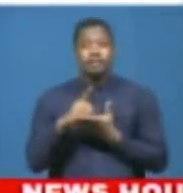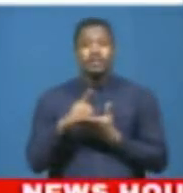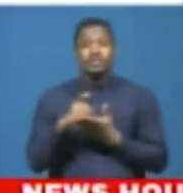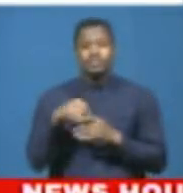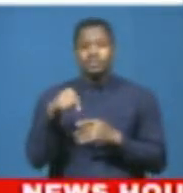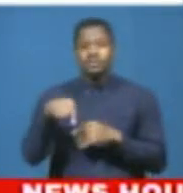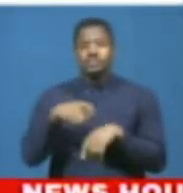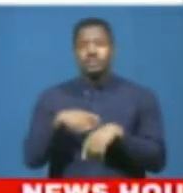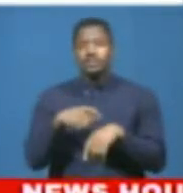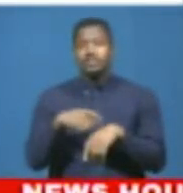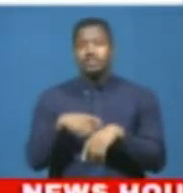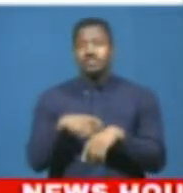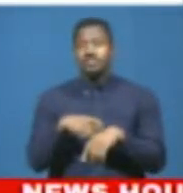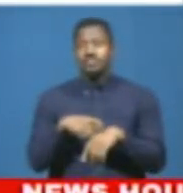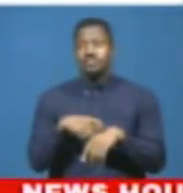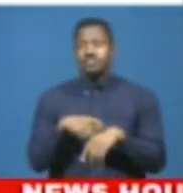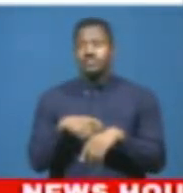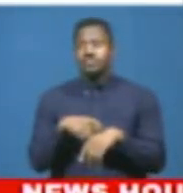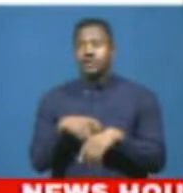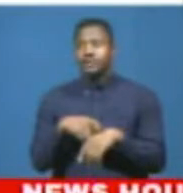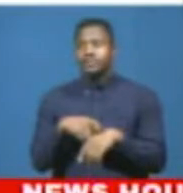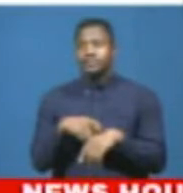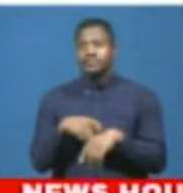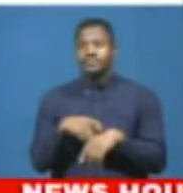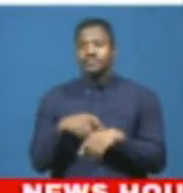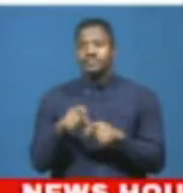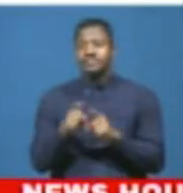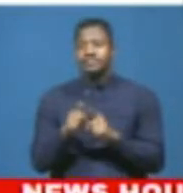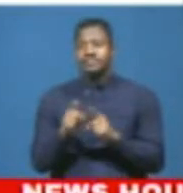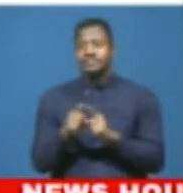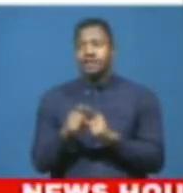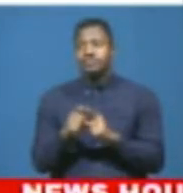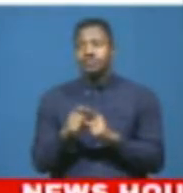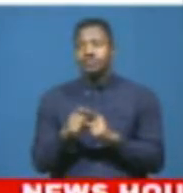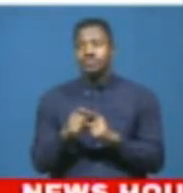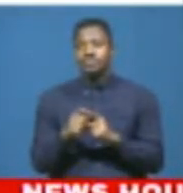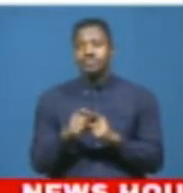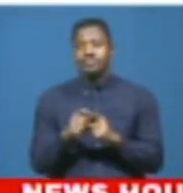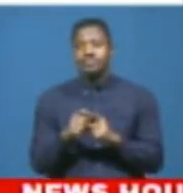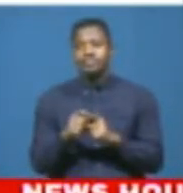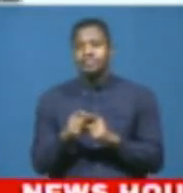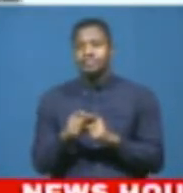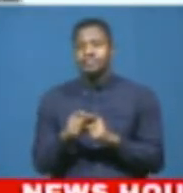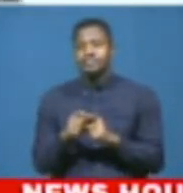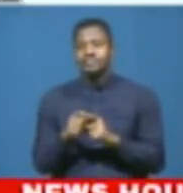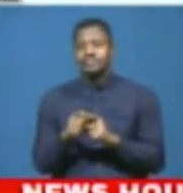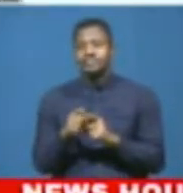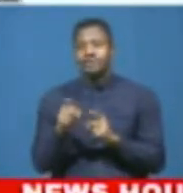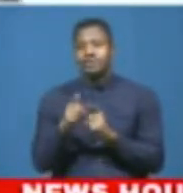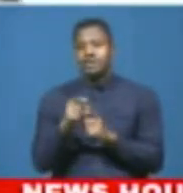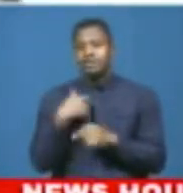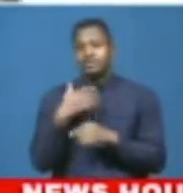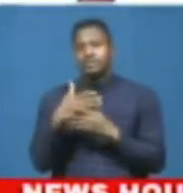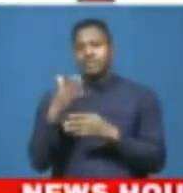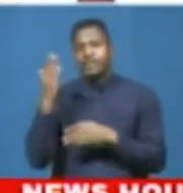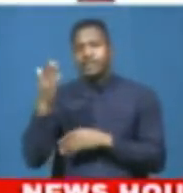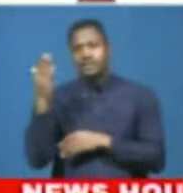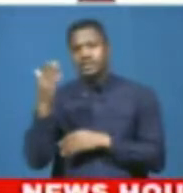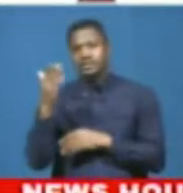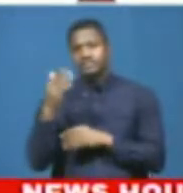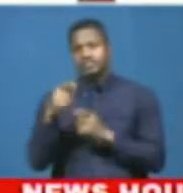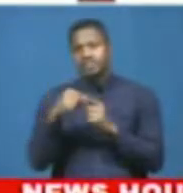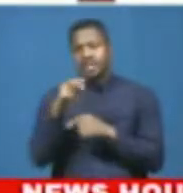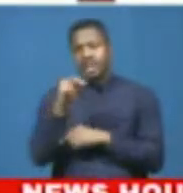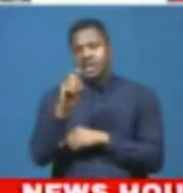pandemic, just as integrity and resilience is important. There were messages from groups within the